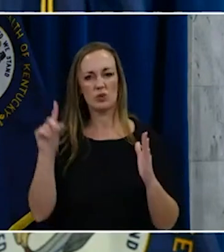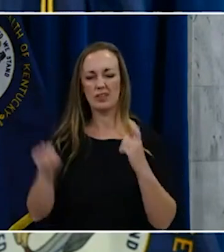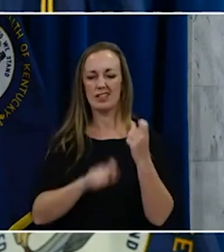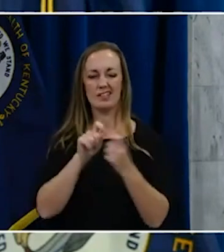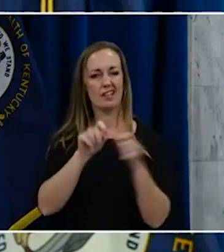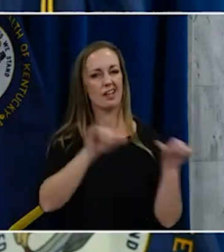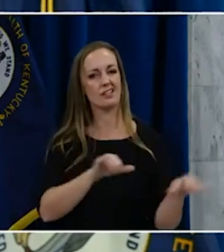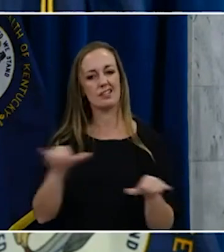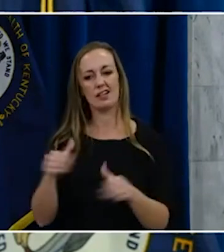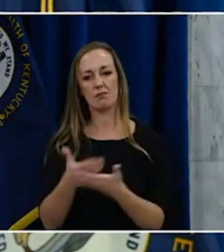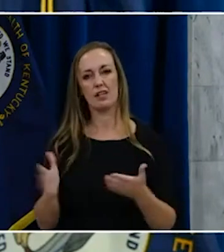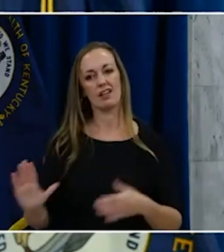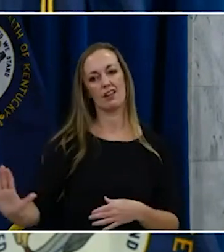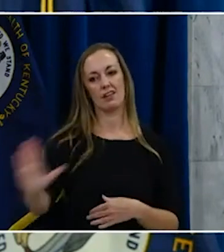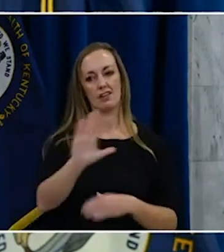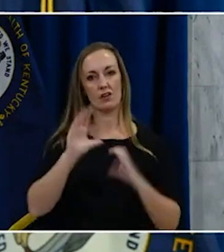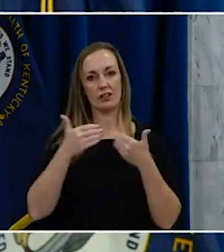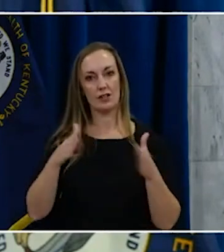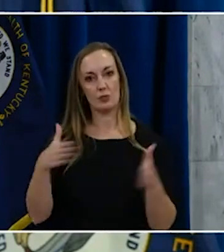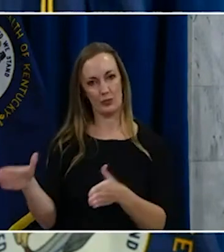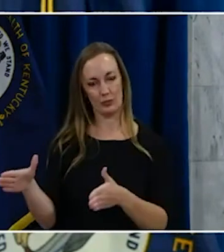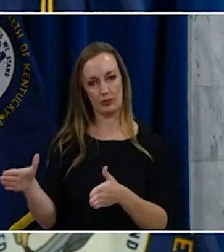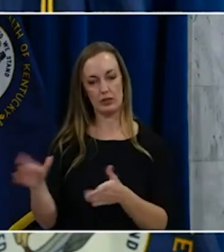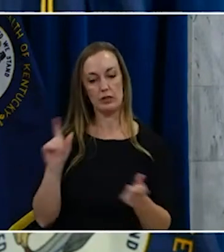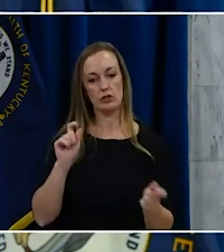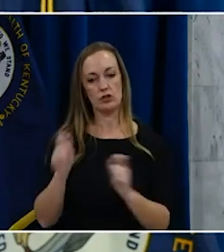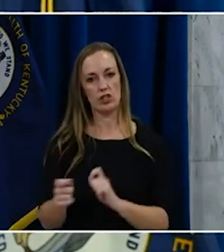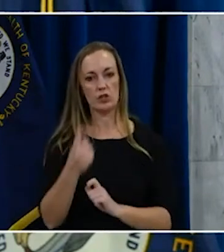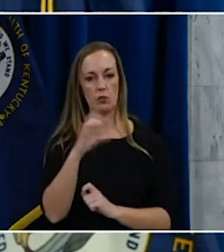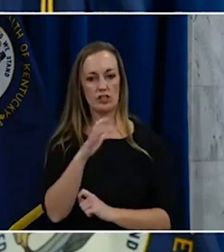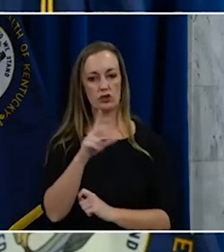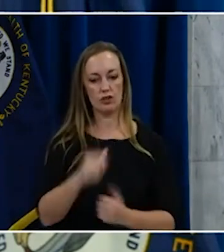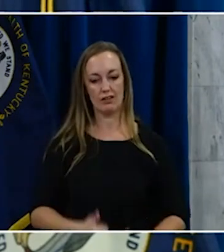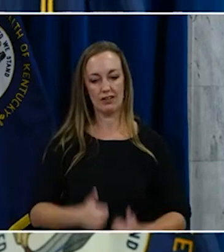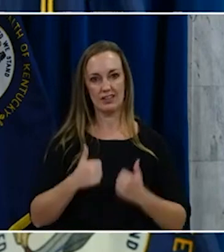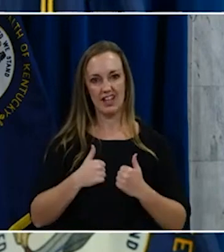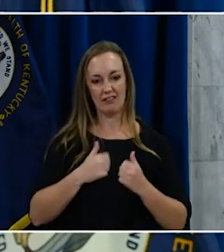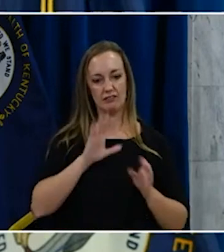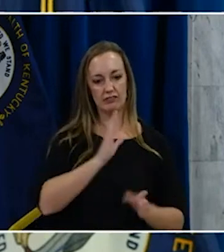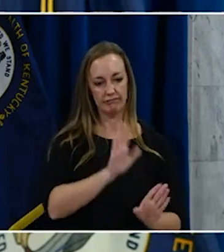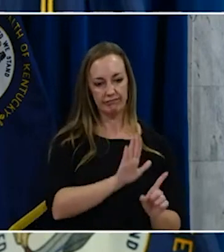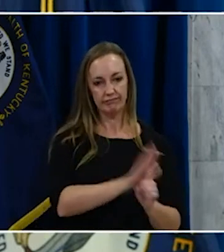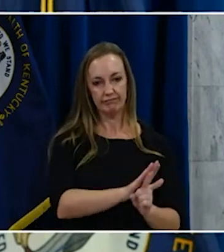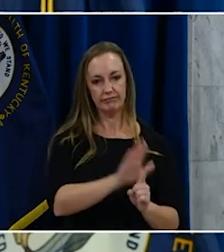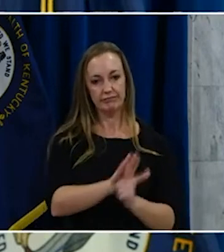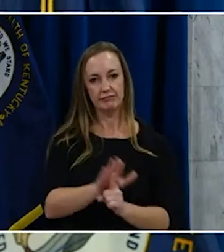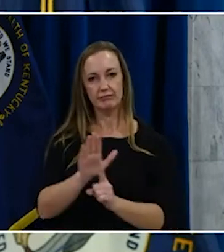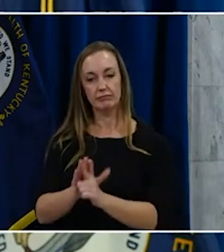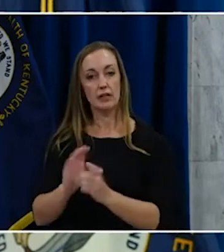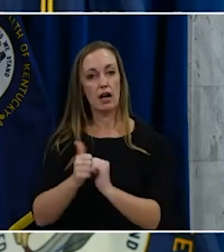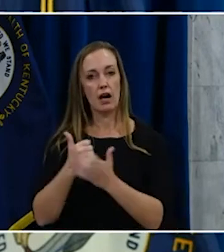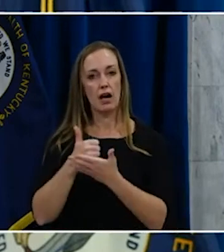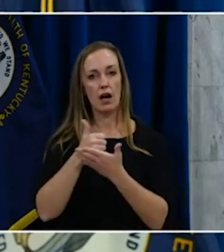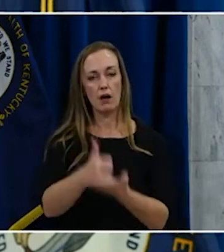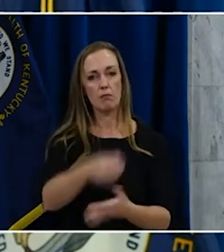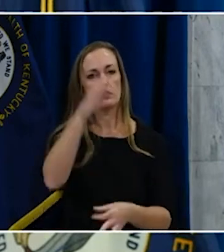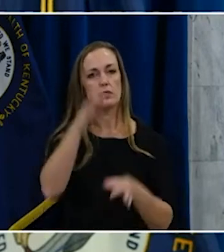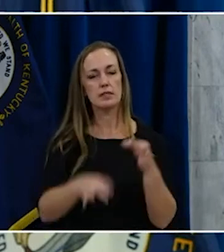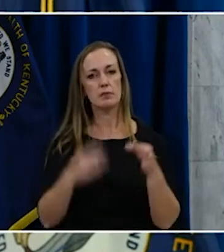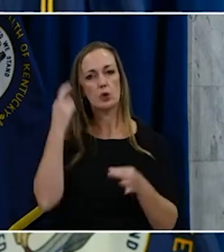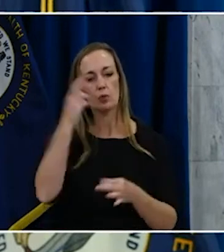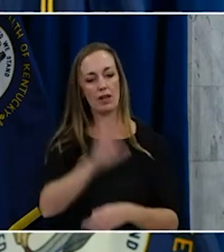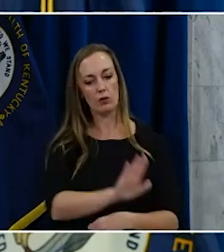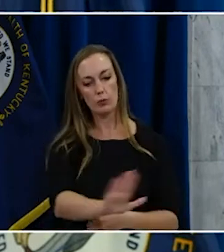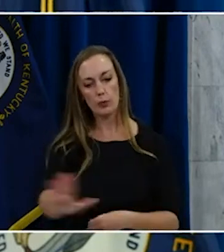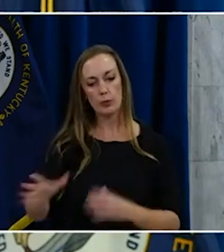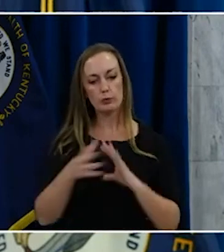same things in their classrooms, changing one child's life at a time by just helping them simply realize that their stories